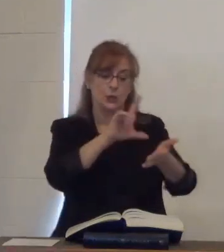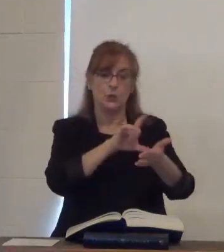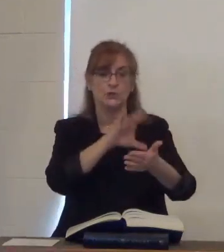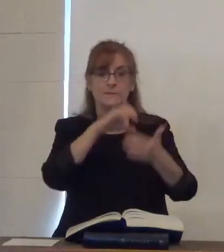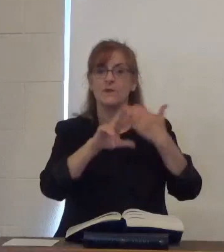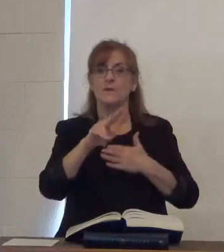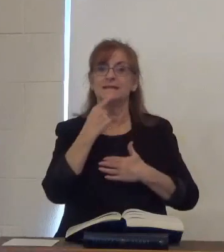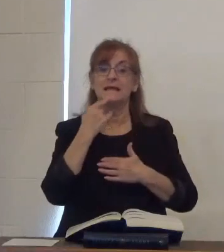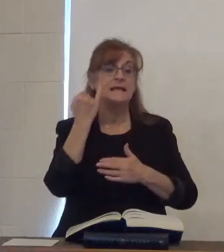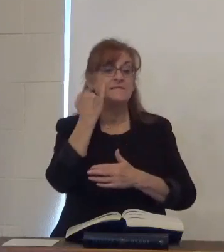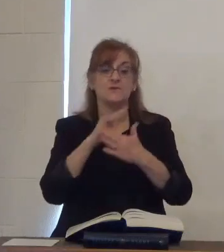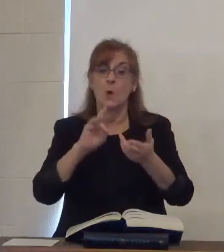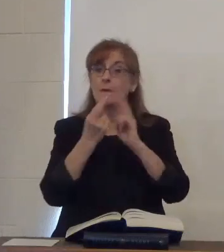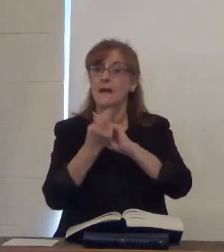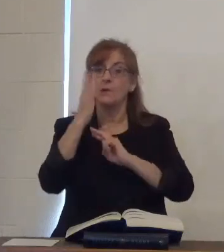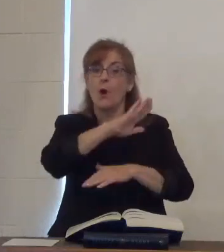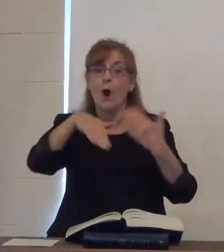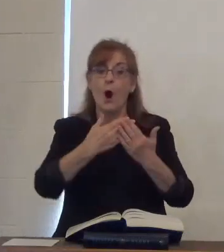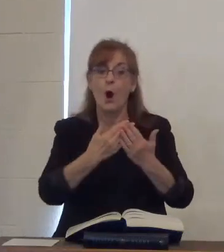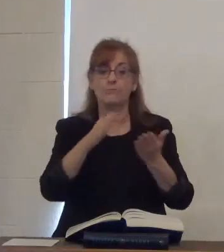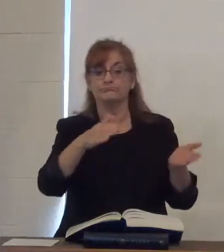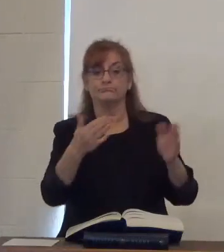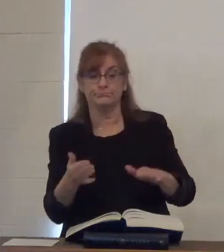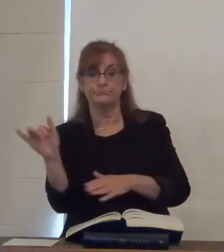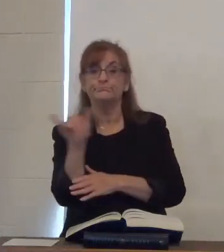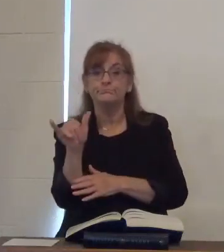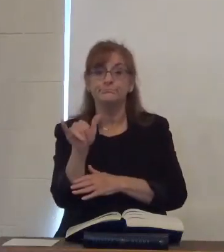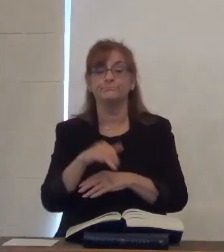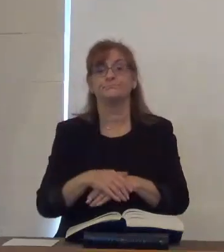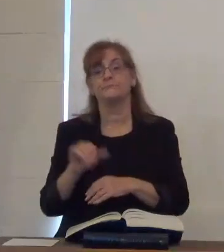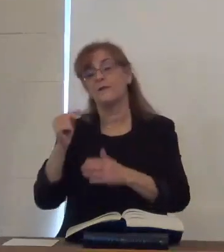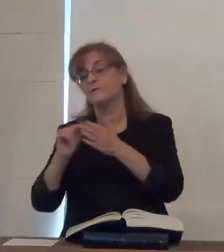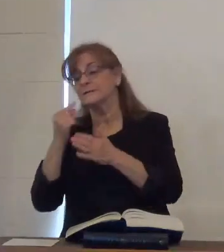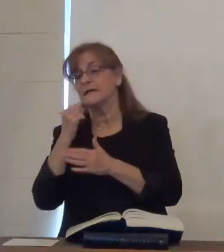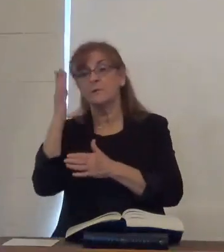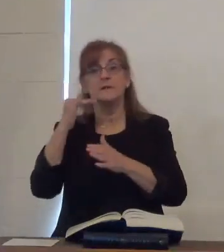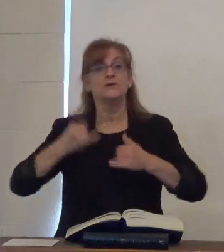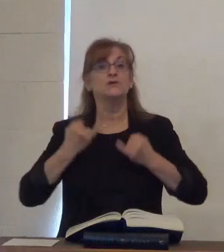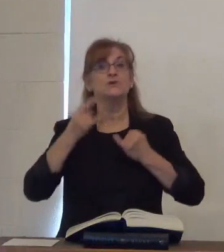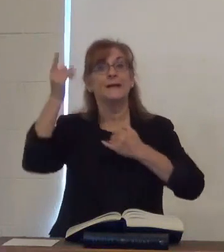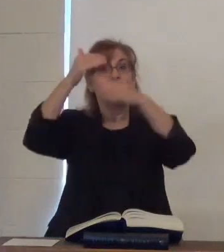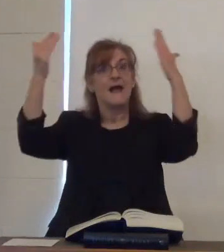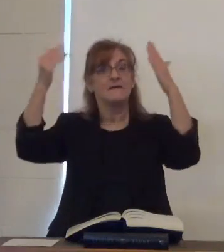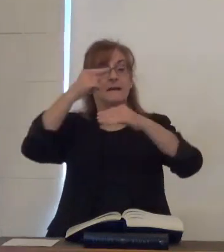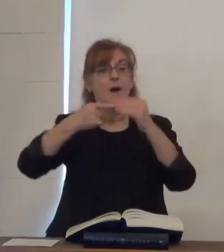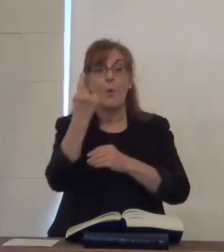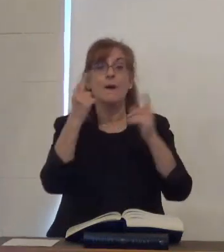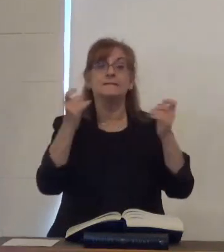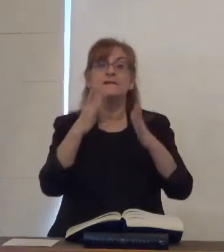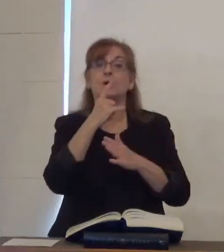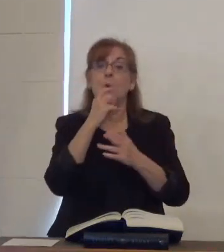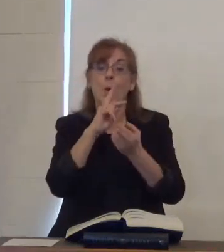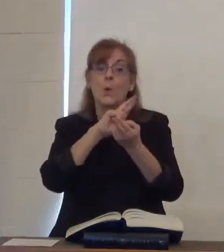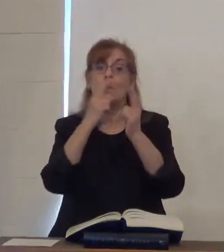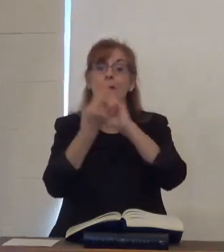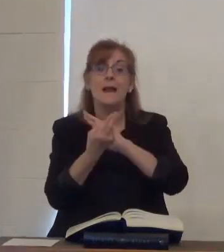shall all likewise perish. In Luke 15:7, he said, there'll be joy in heaven over one sinner that repenteth more than